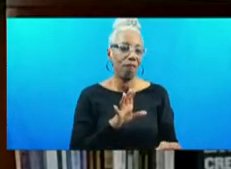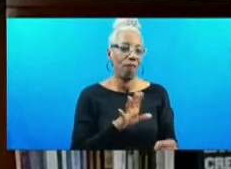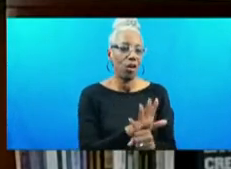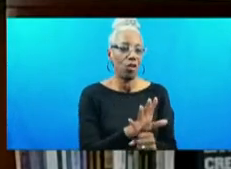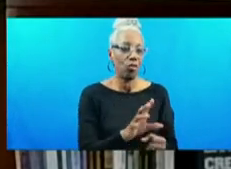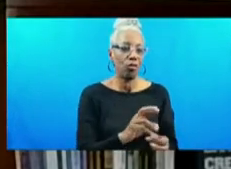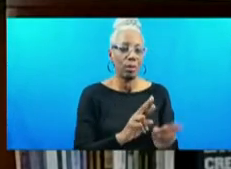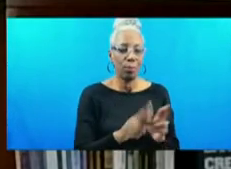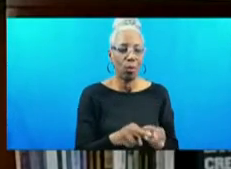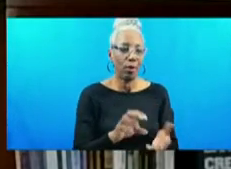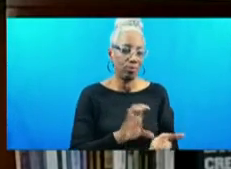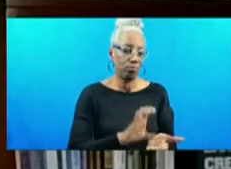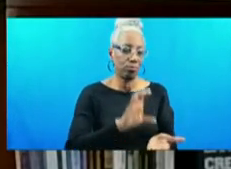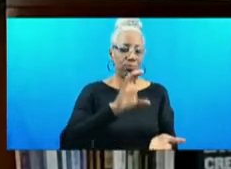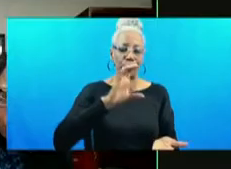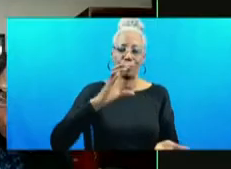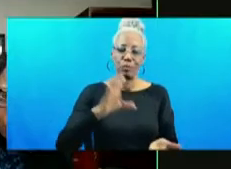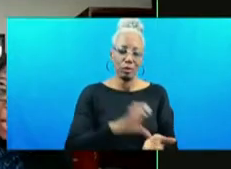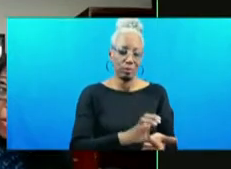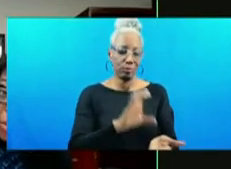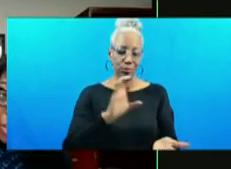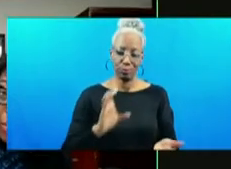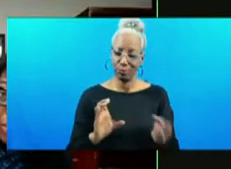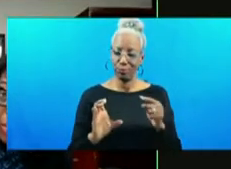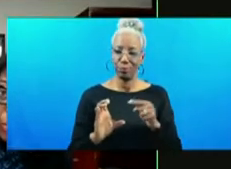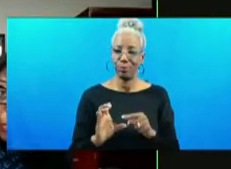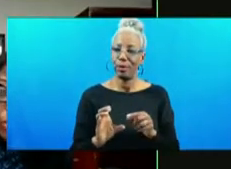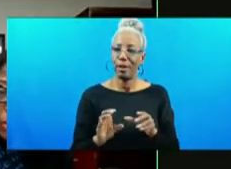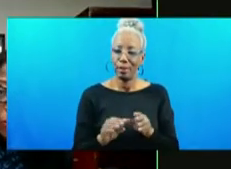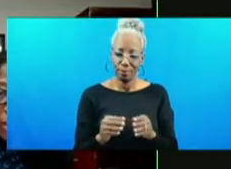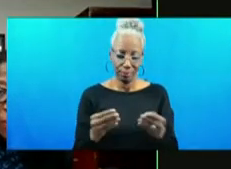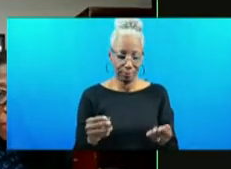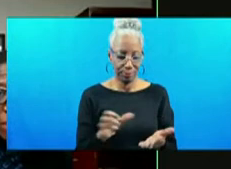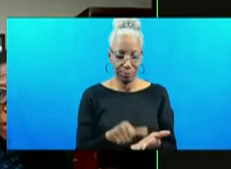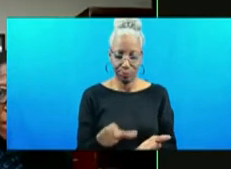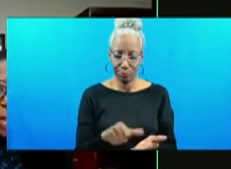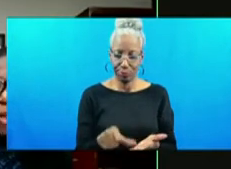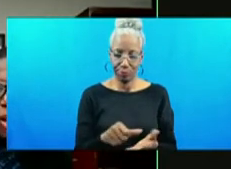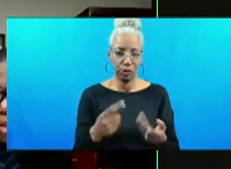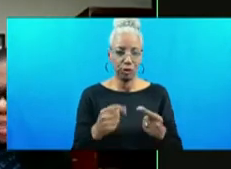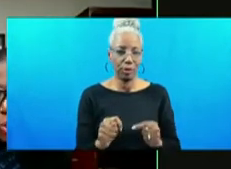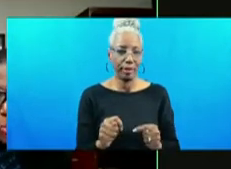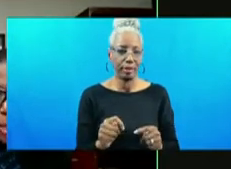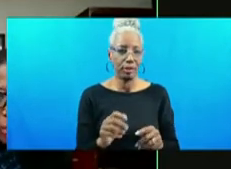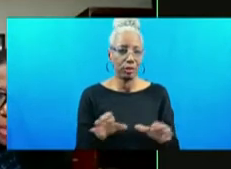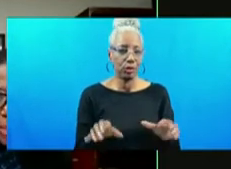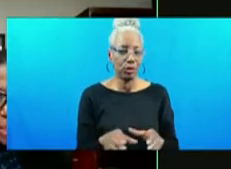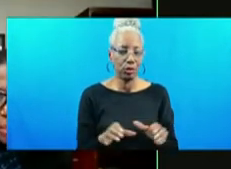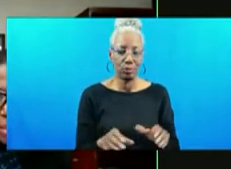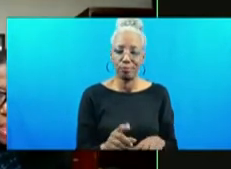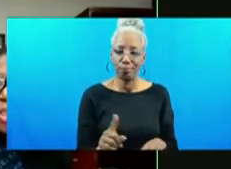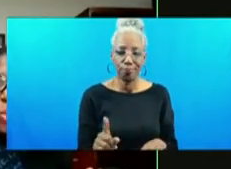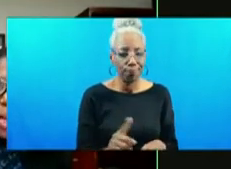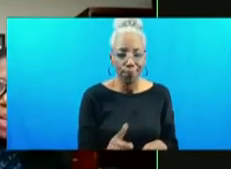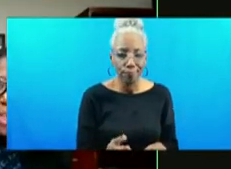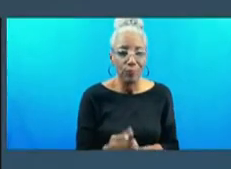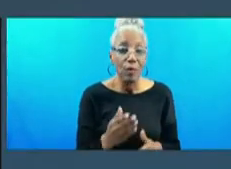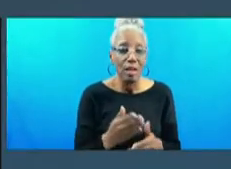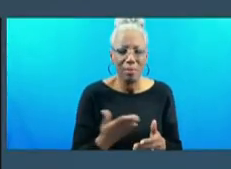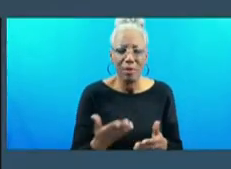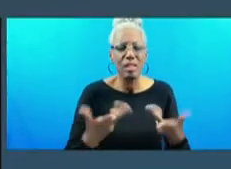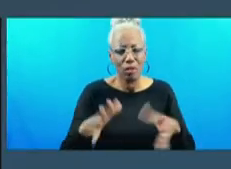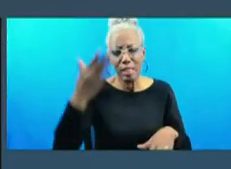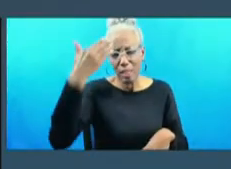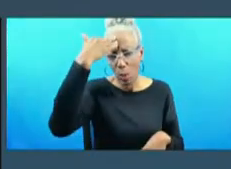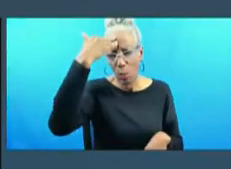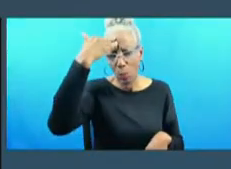becoming an anti-racist system every single day. And there's some things that we're going to find from this audit that we already know are problematic. So why not start to